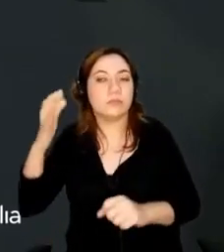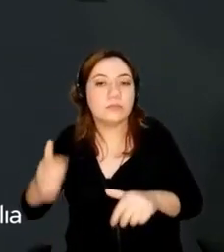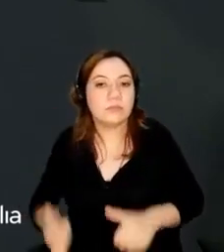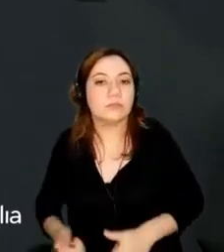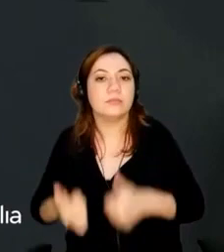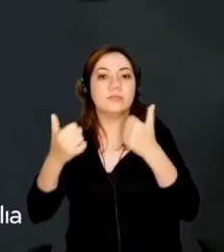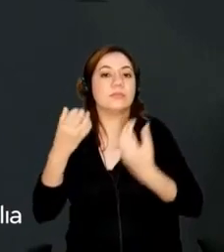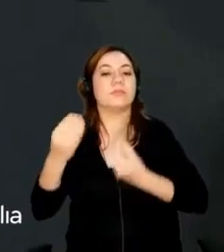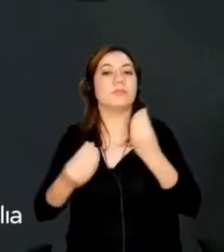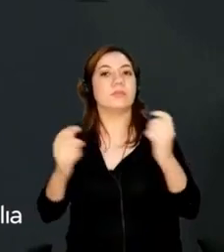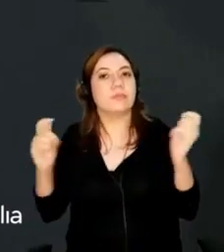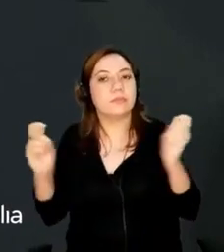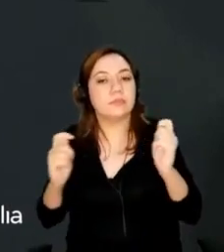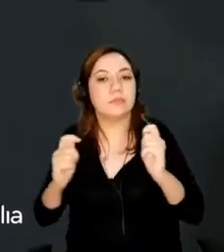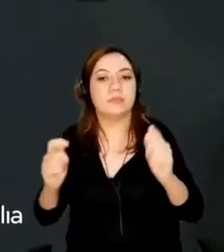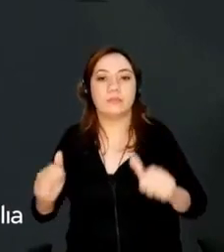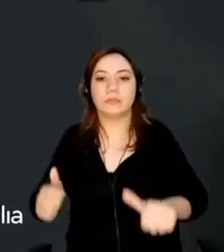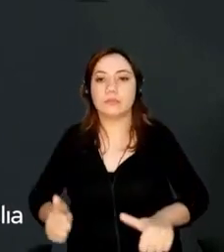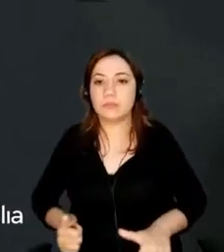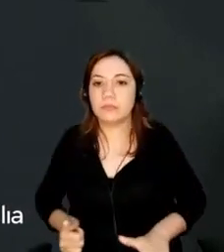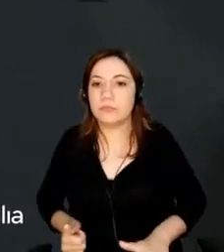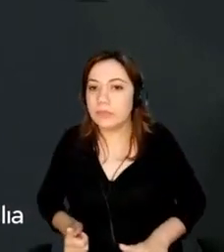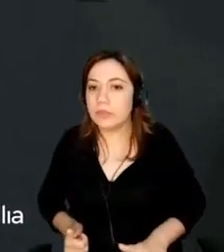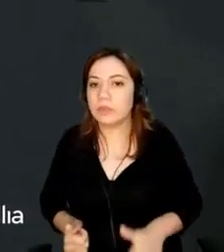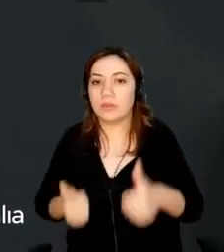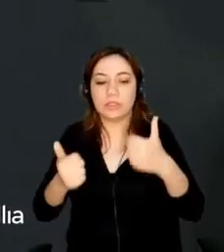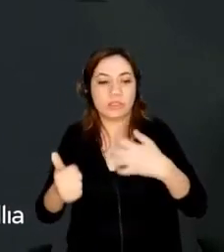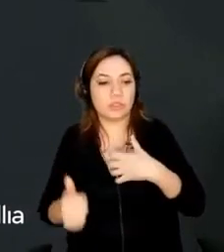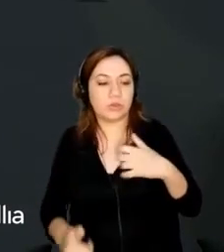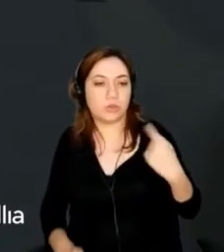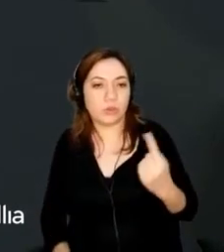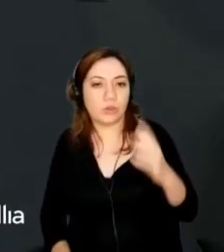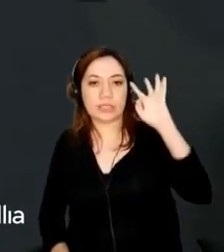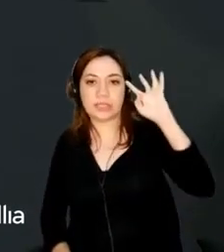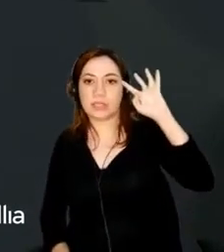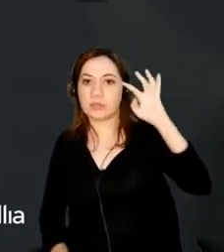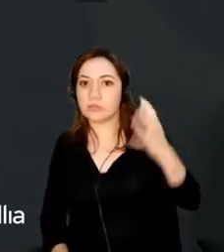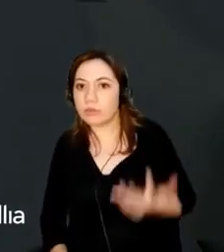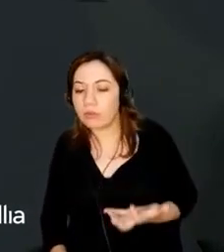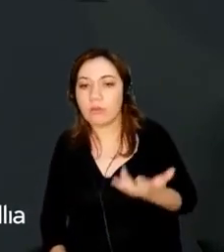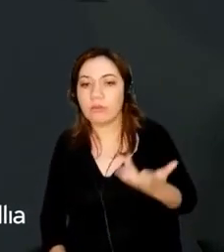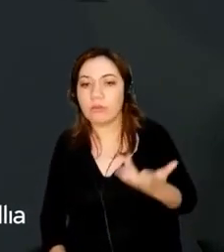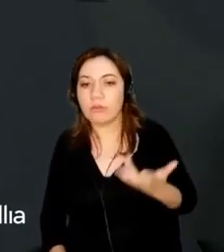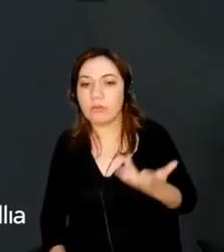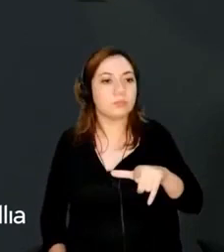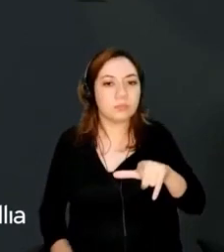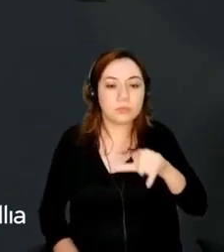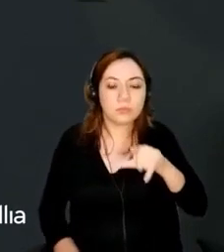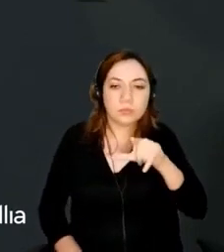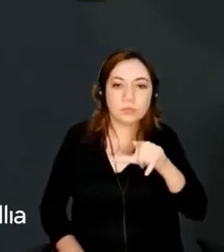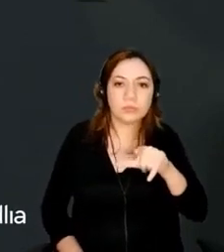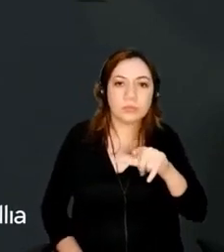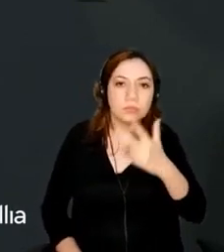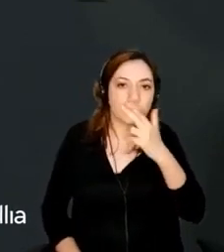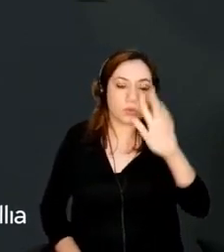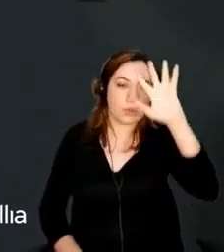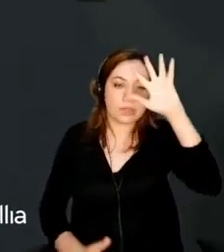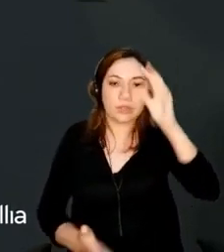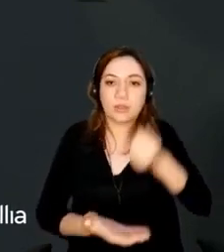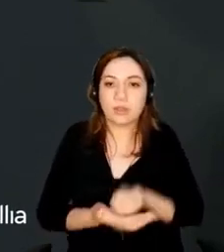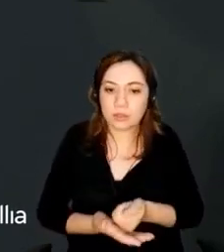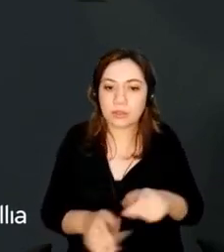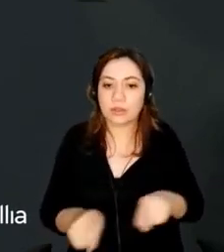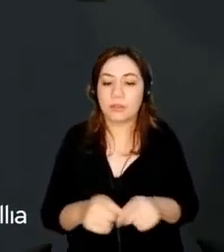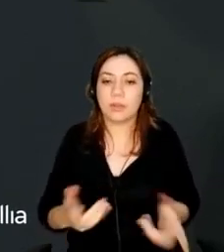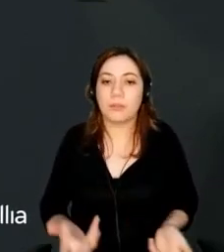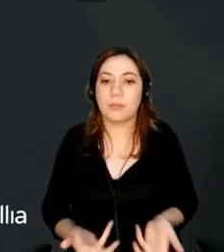that we either make decisions to, you know, ultimately improve the customer experience, better decisions that are going to drive,